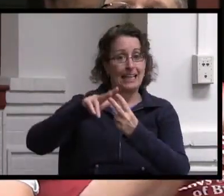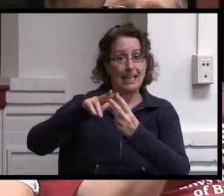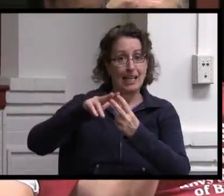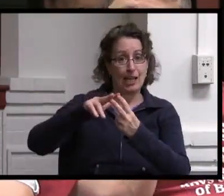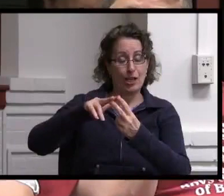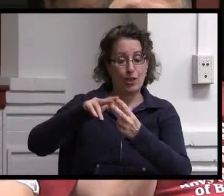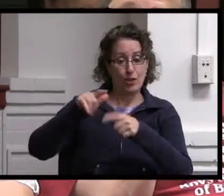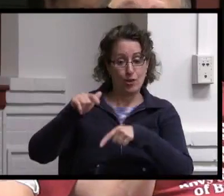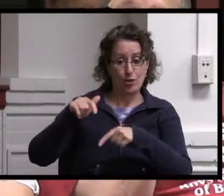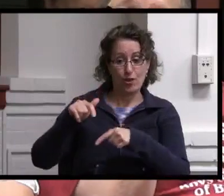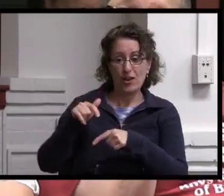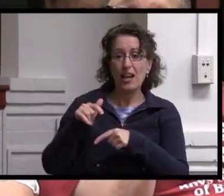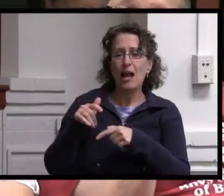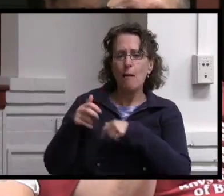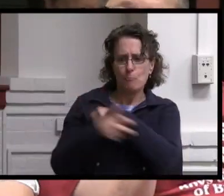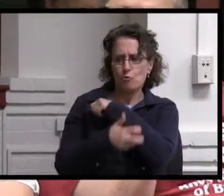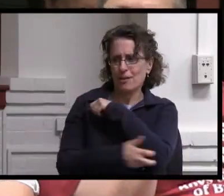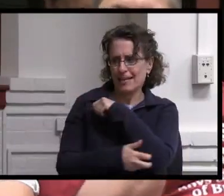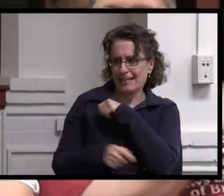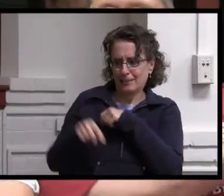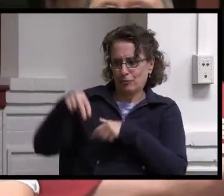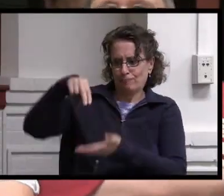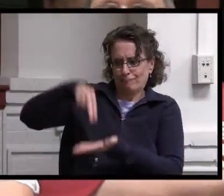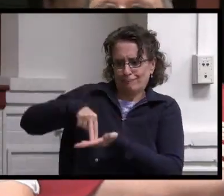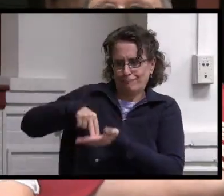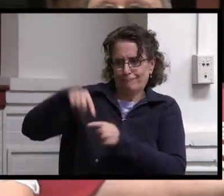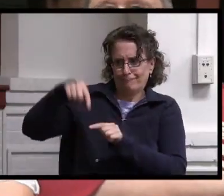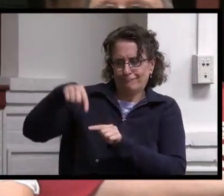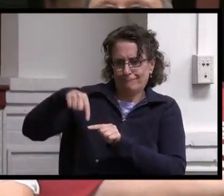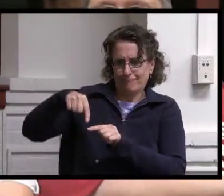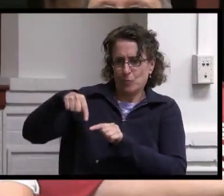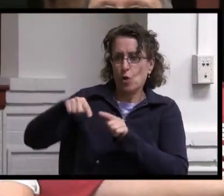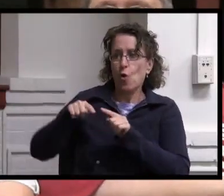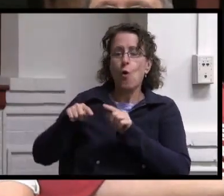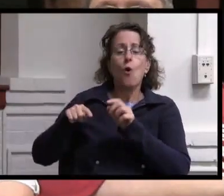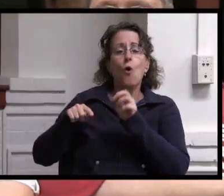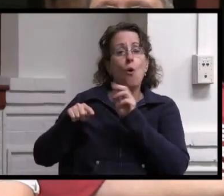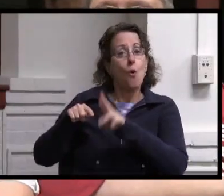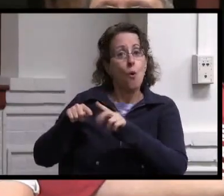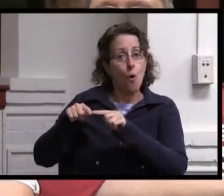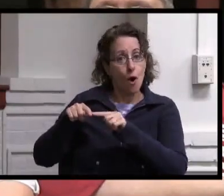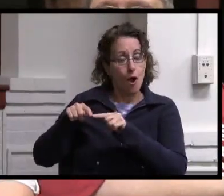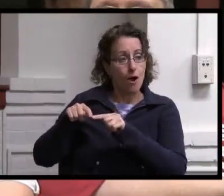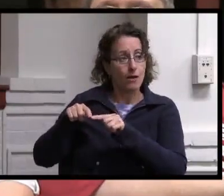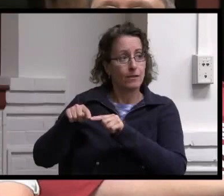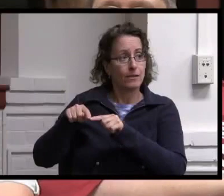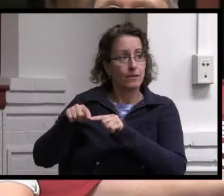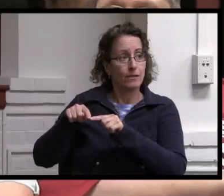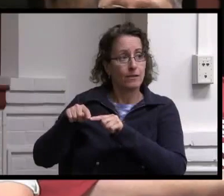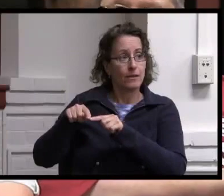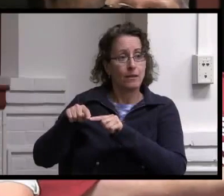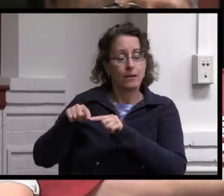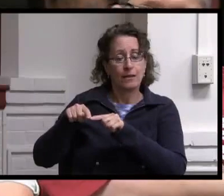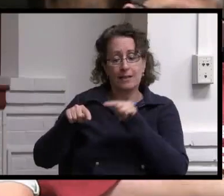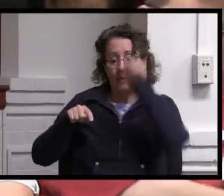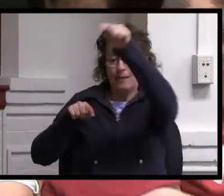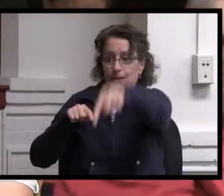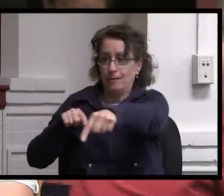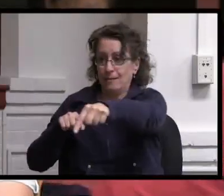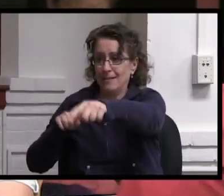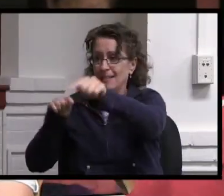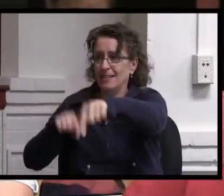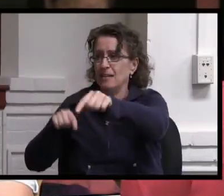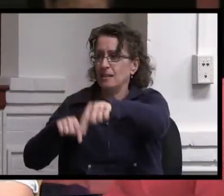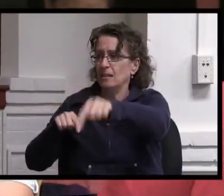Whetstone and on the bridge through, over the Whetstone that goes through the co-op lot off